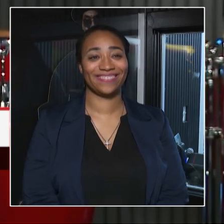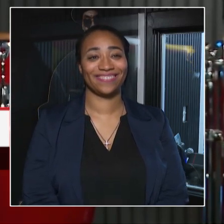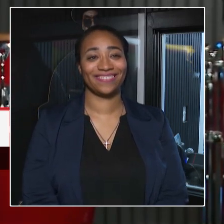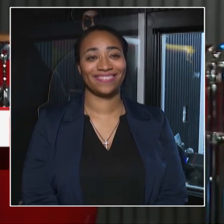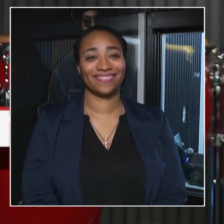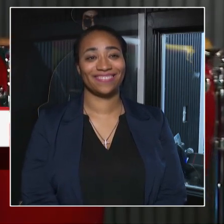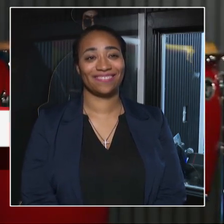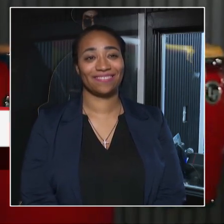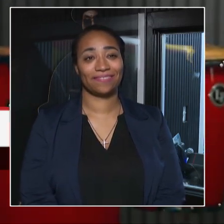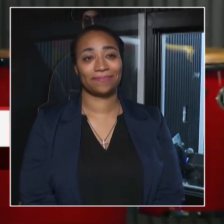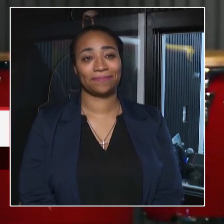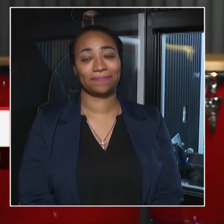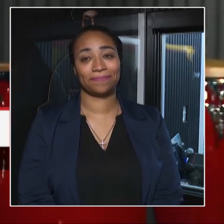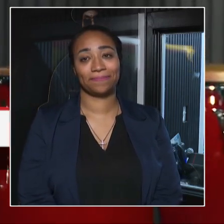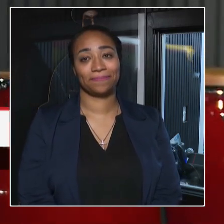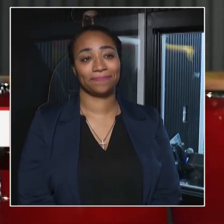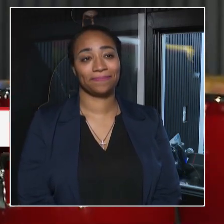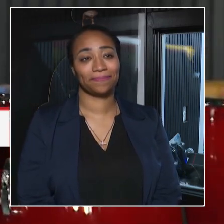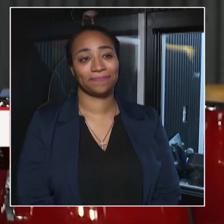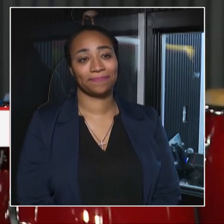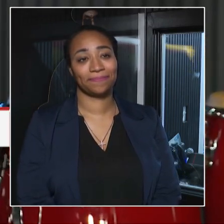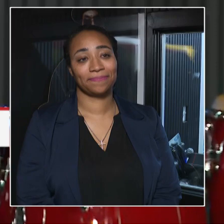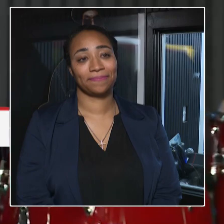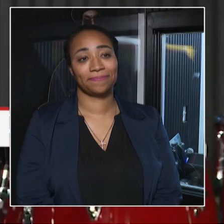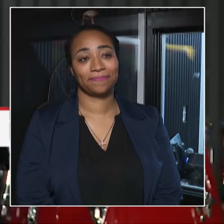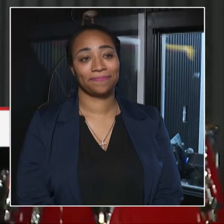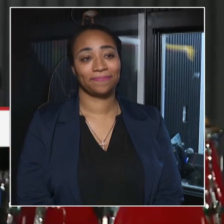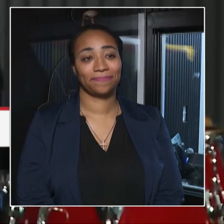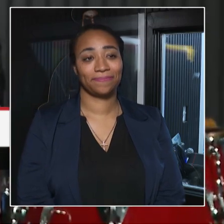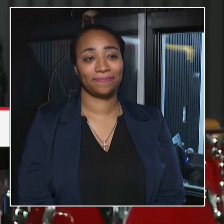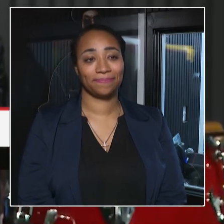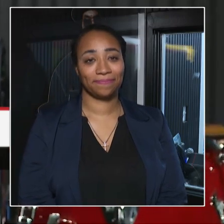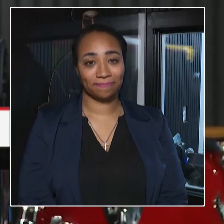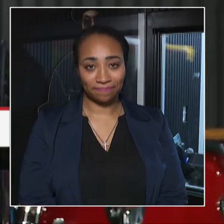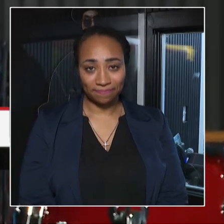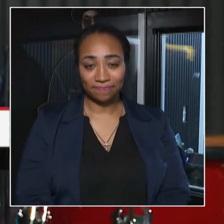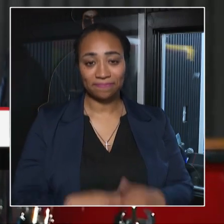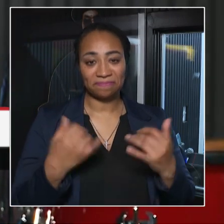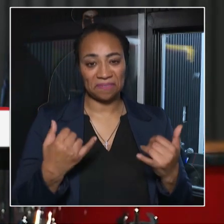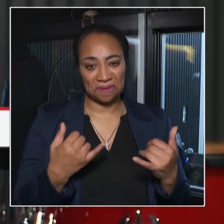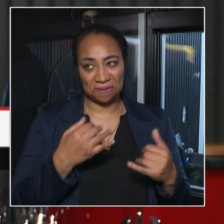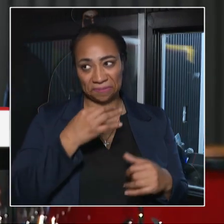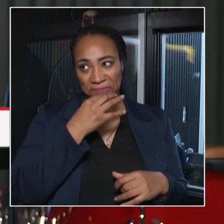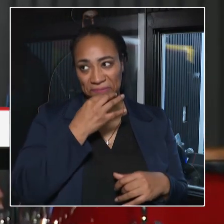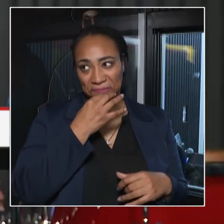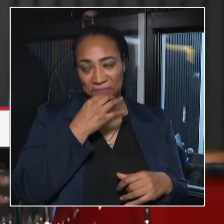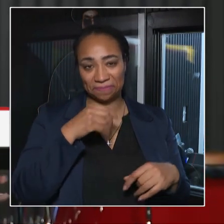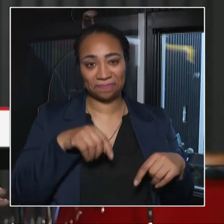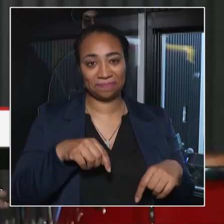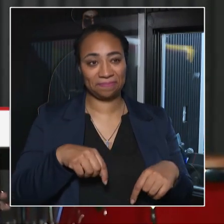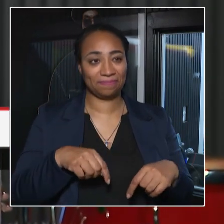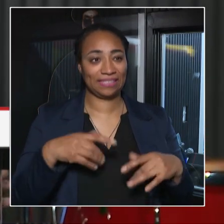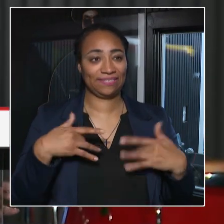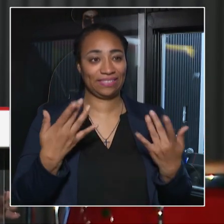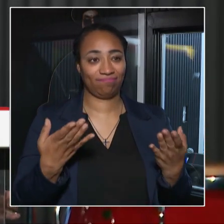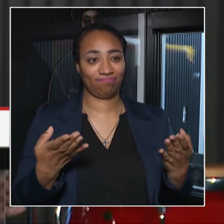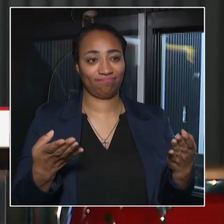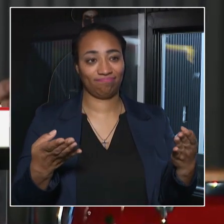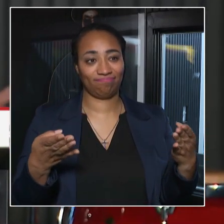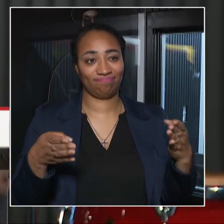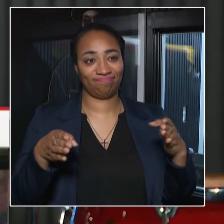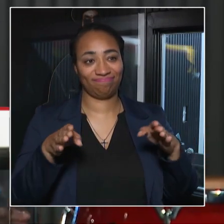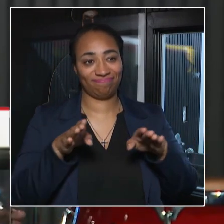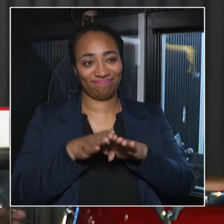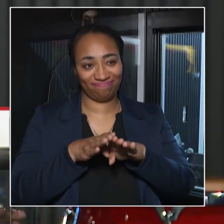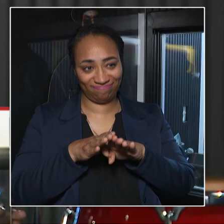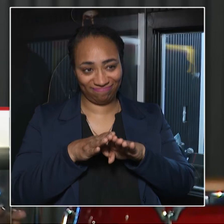Okay, so we're getting ready to wrap up our press conference. We're going to end with a young gentleman, Marcus Williams. He's going to come up and